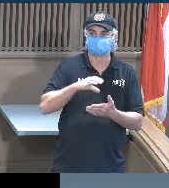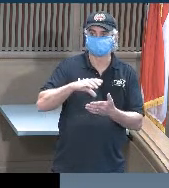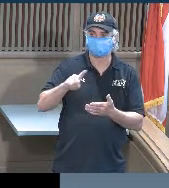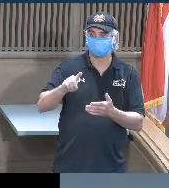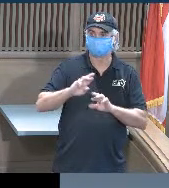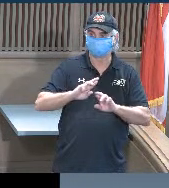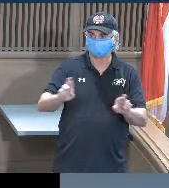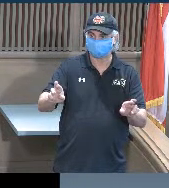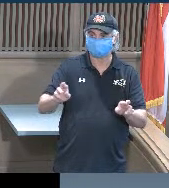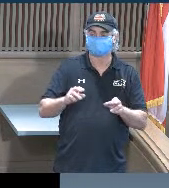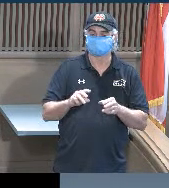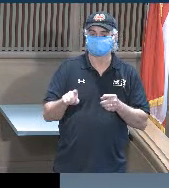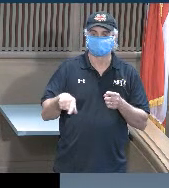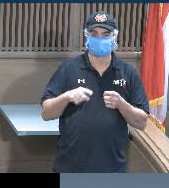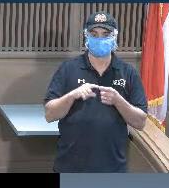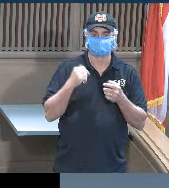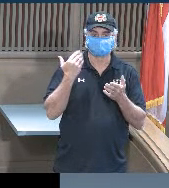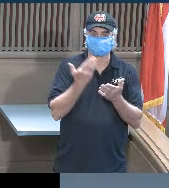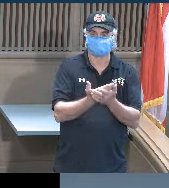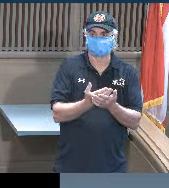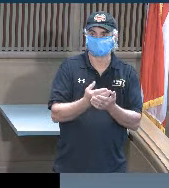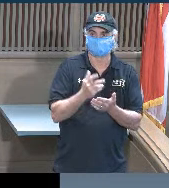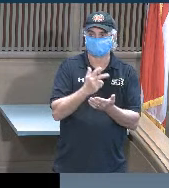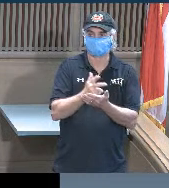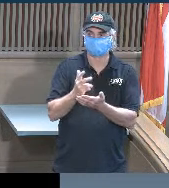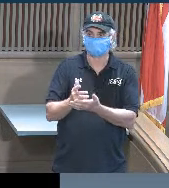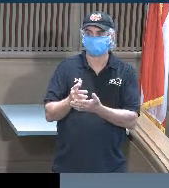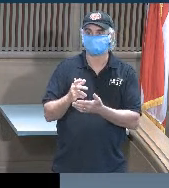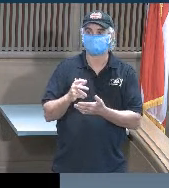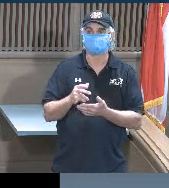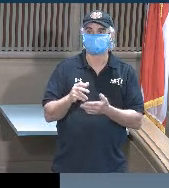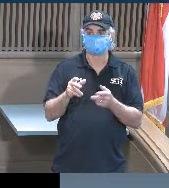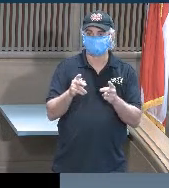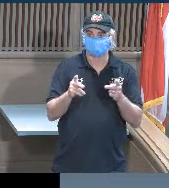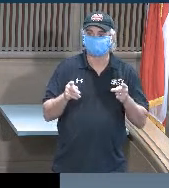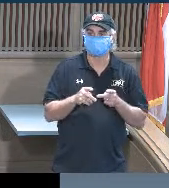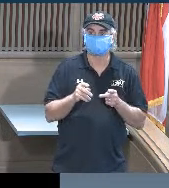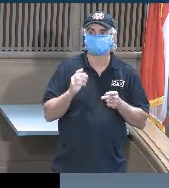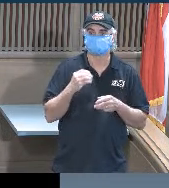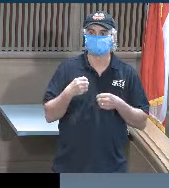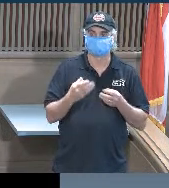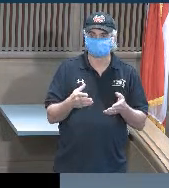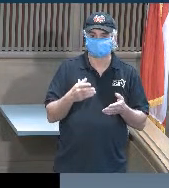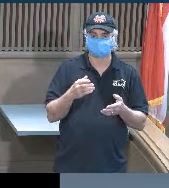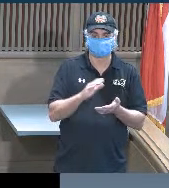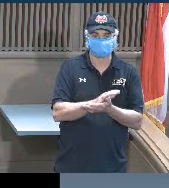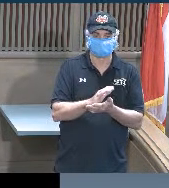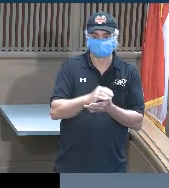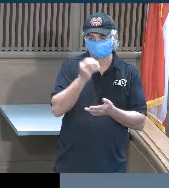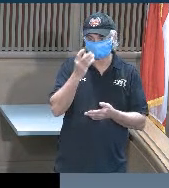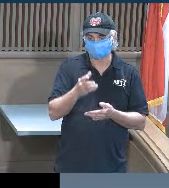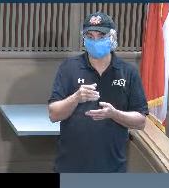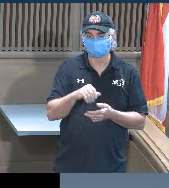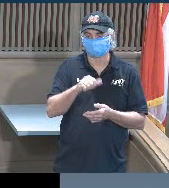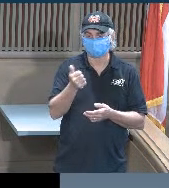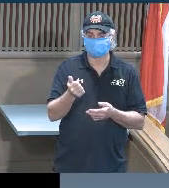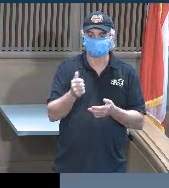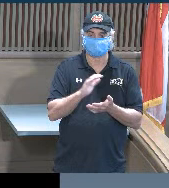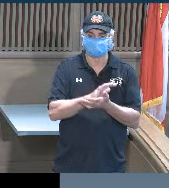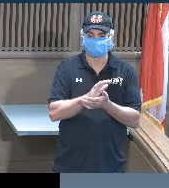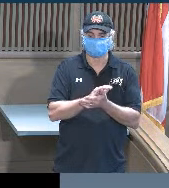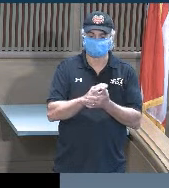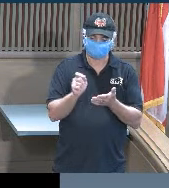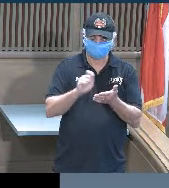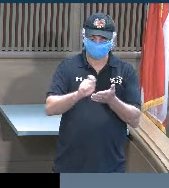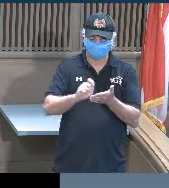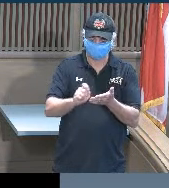Once you get to the back parking lot, you will be given some paperwork about the medication. You will also be given another document to fill out